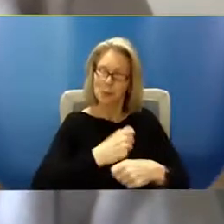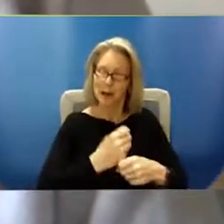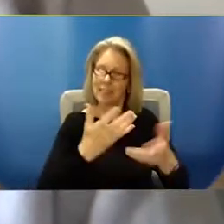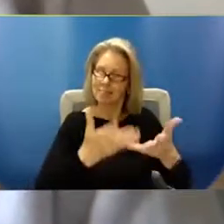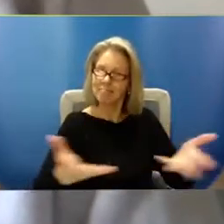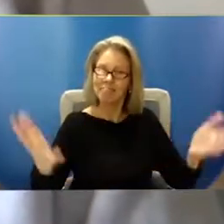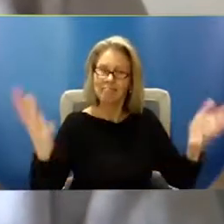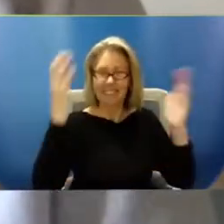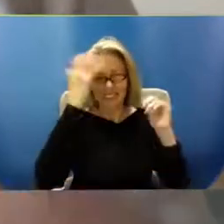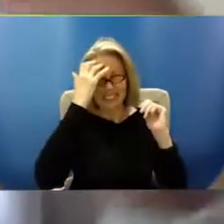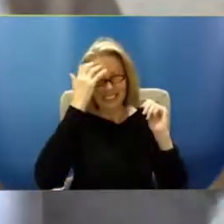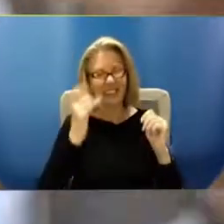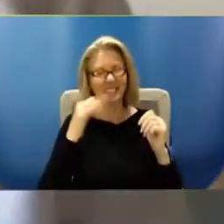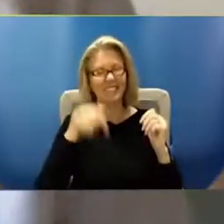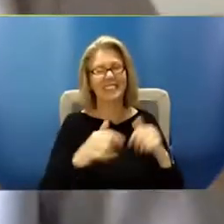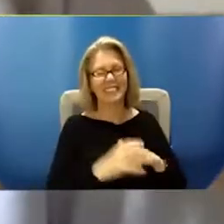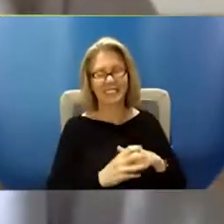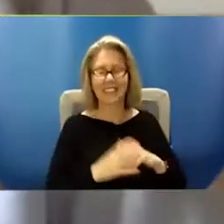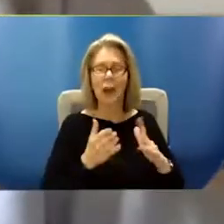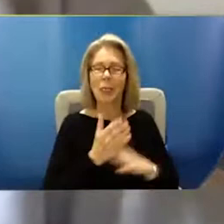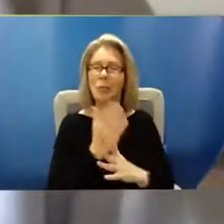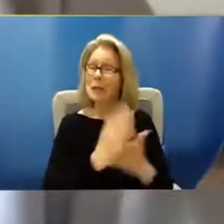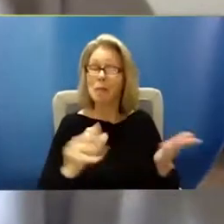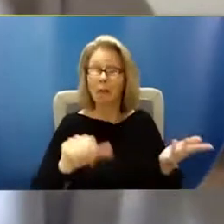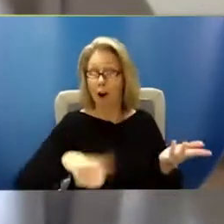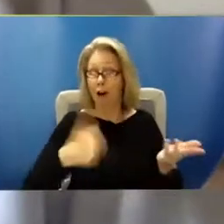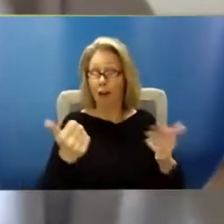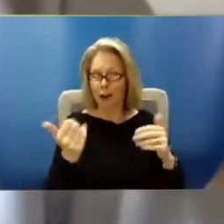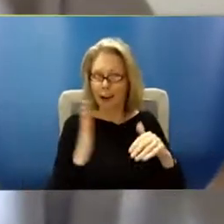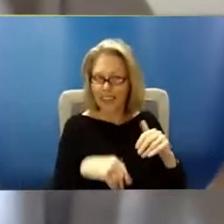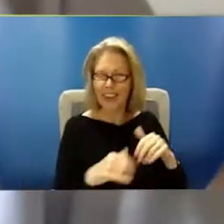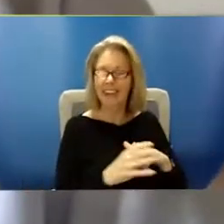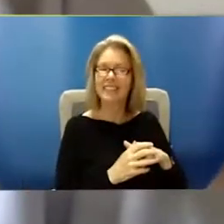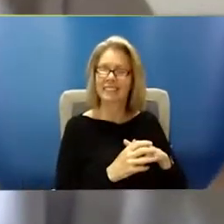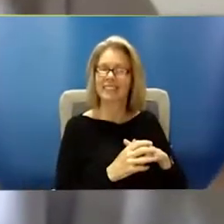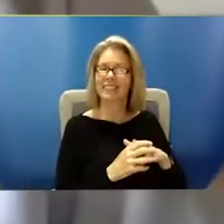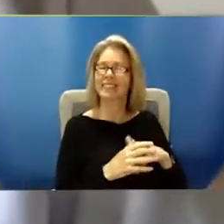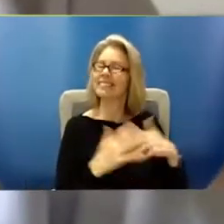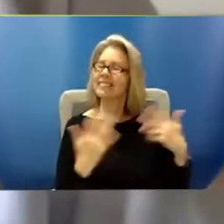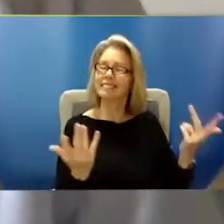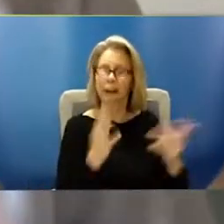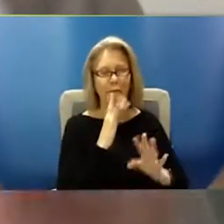us make sense of this through something other than the